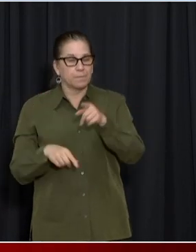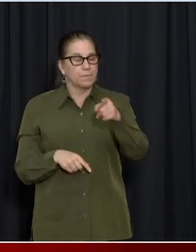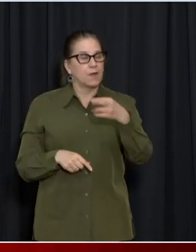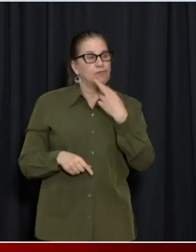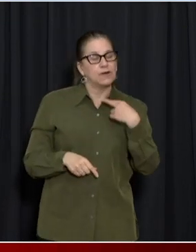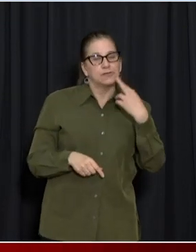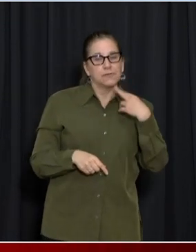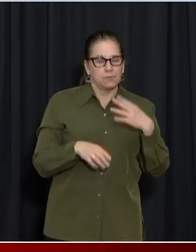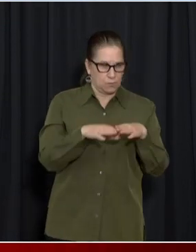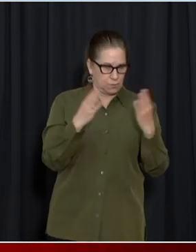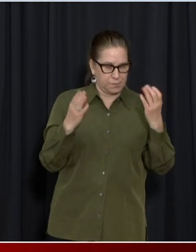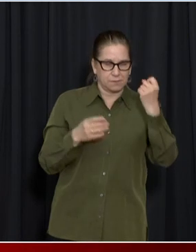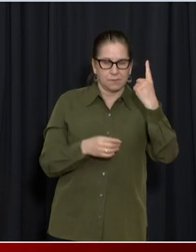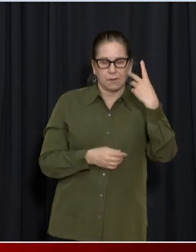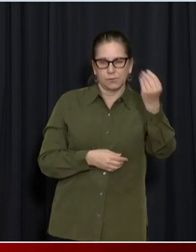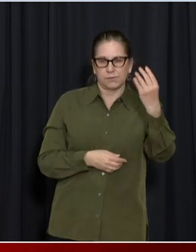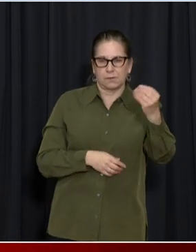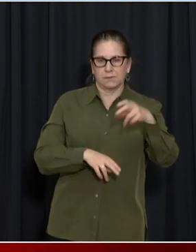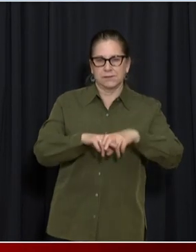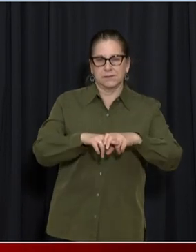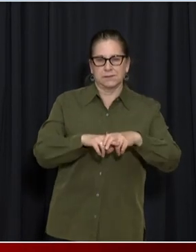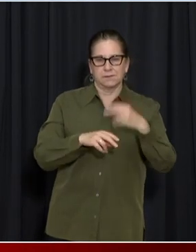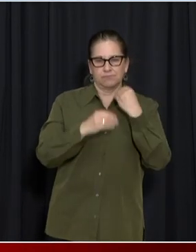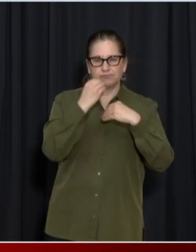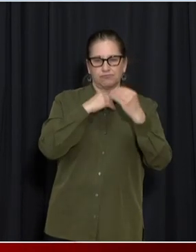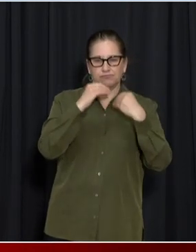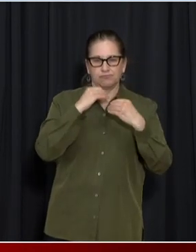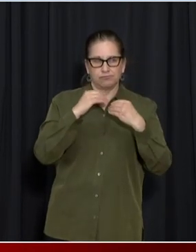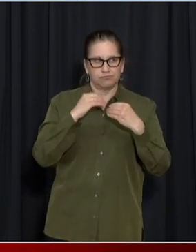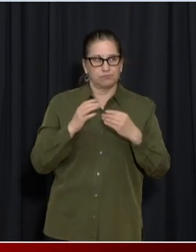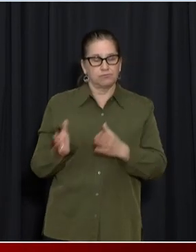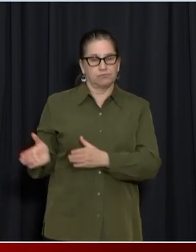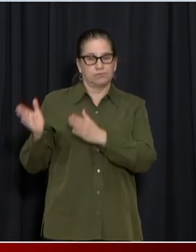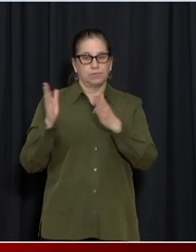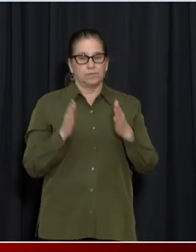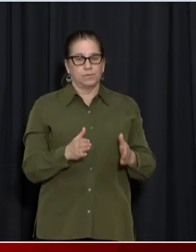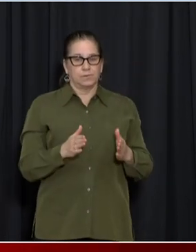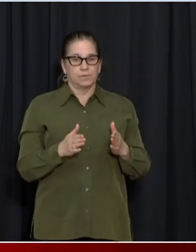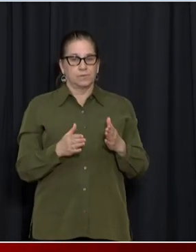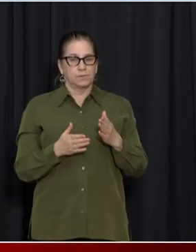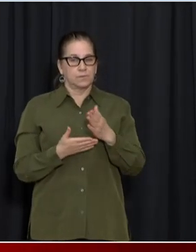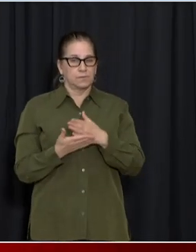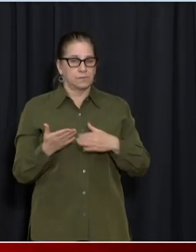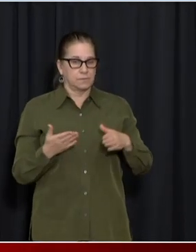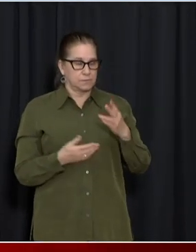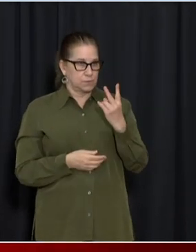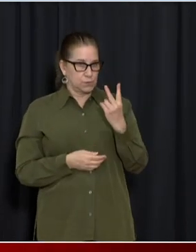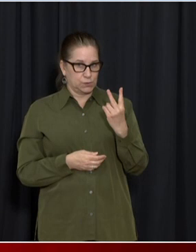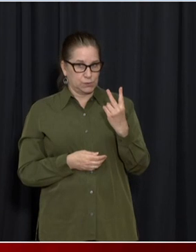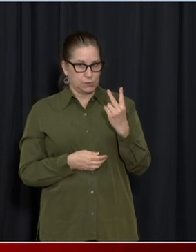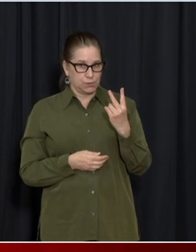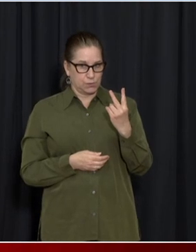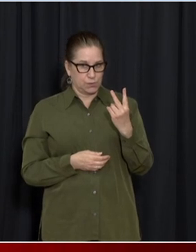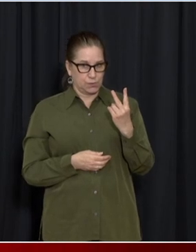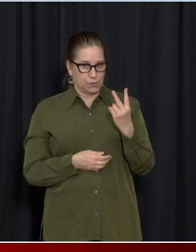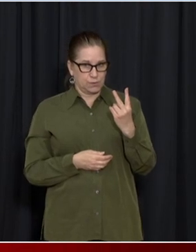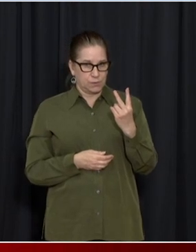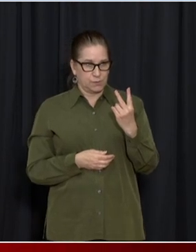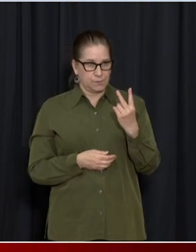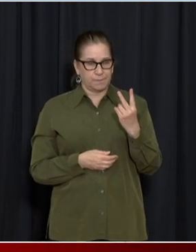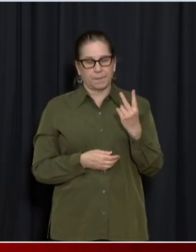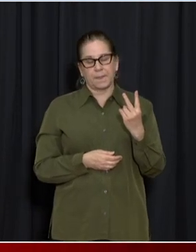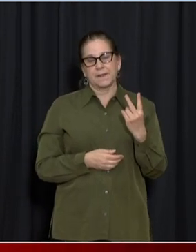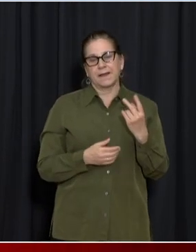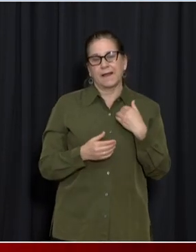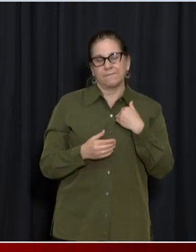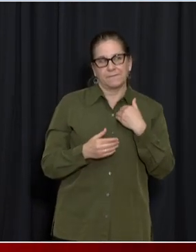that restaurants, retail, and additional personal services be allowed to open up indoor spaces with strict capacity limits, which could be slightly